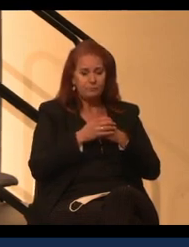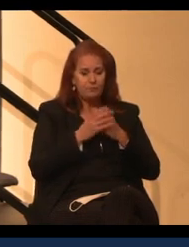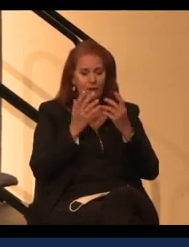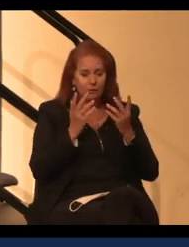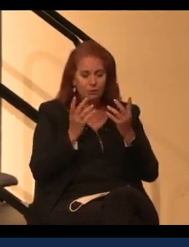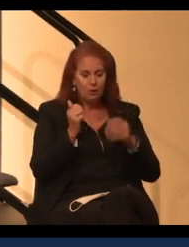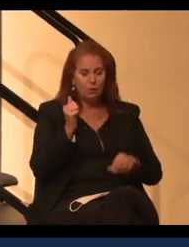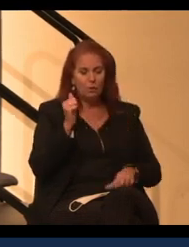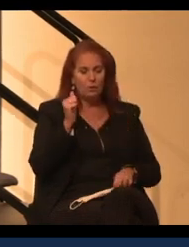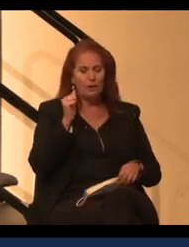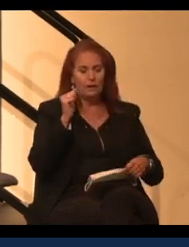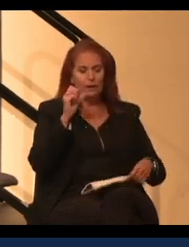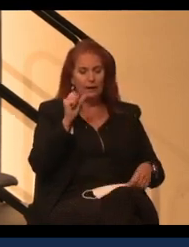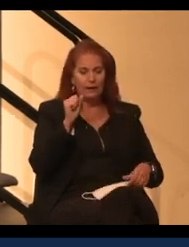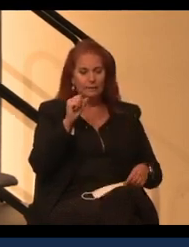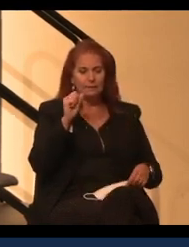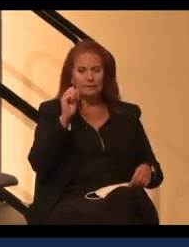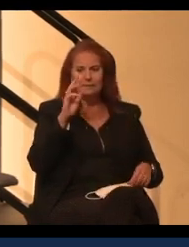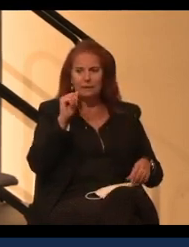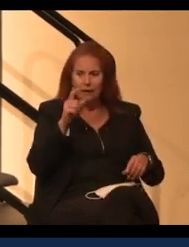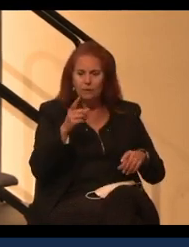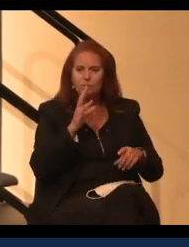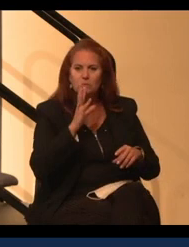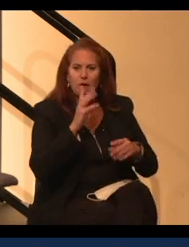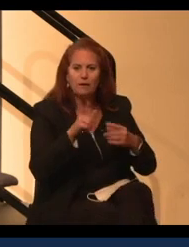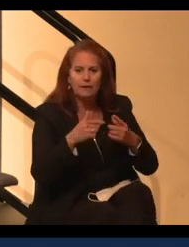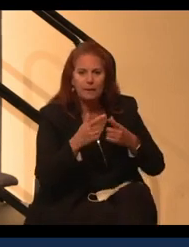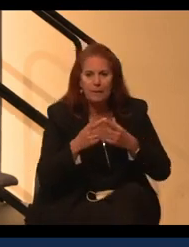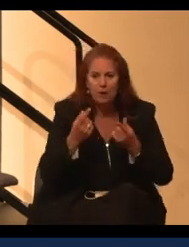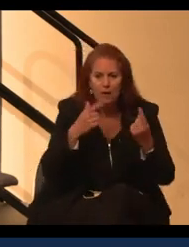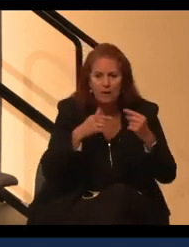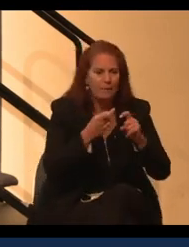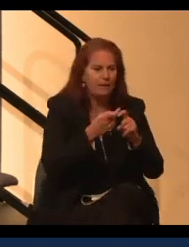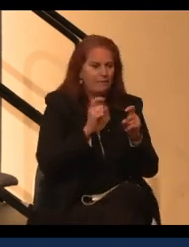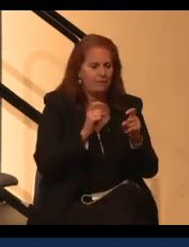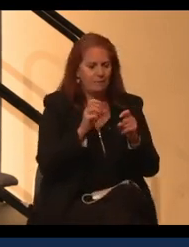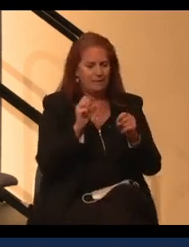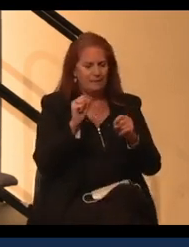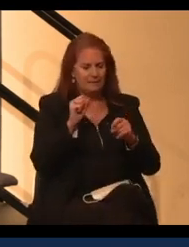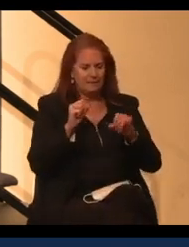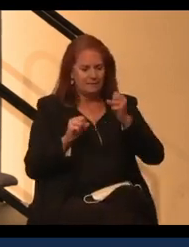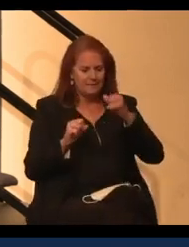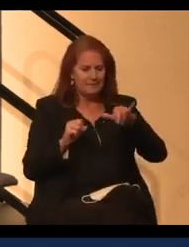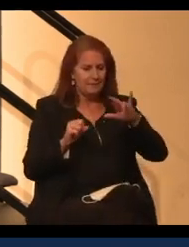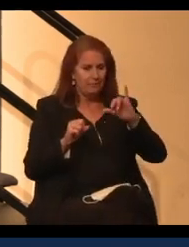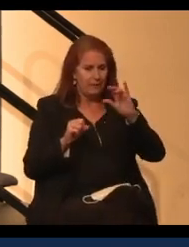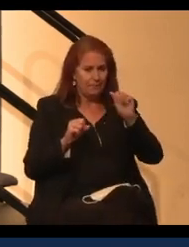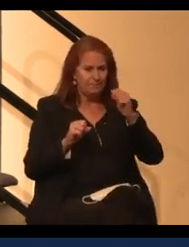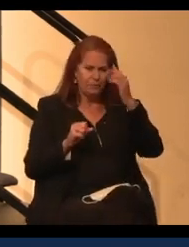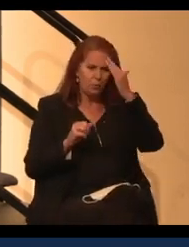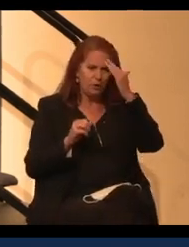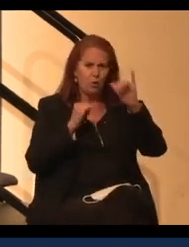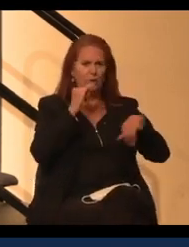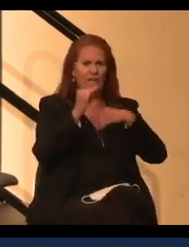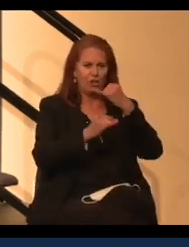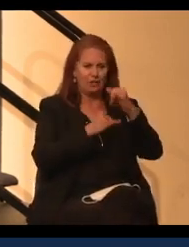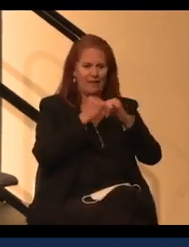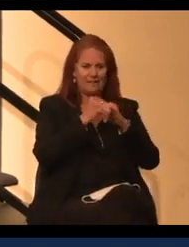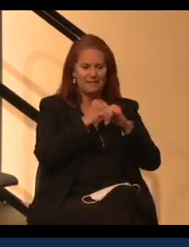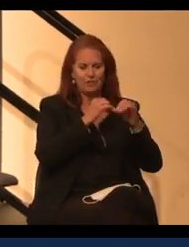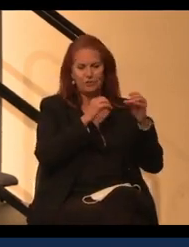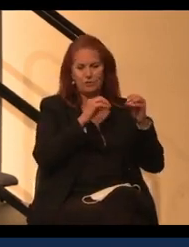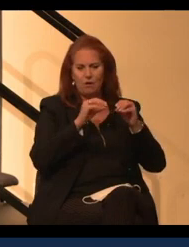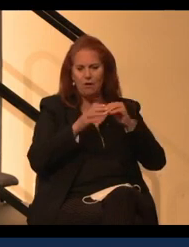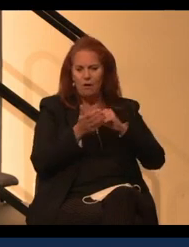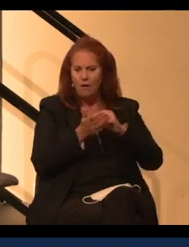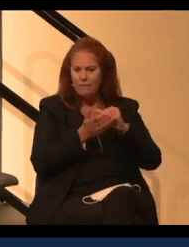So as Sarab was talking about earlier, coming from Syria, I mean, we know that internationalization